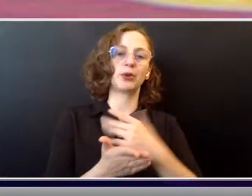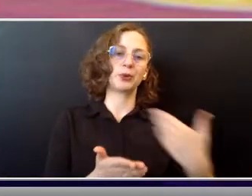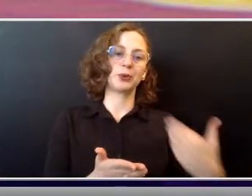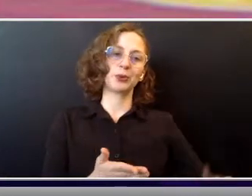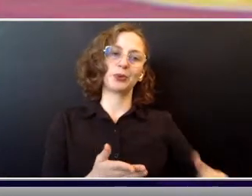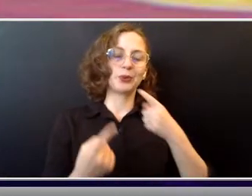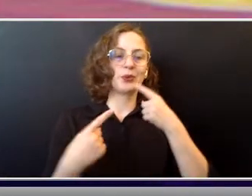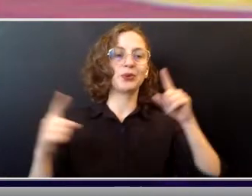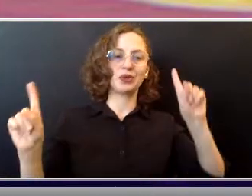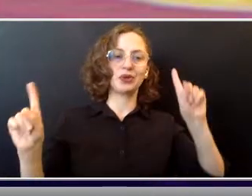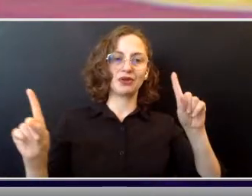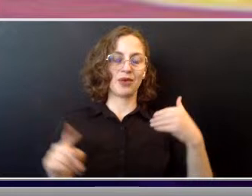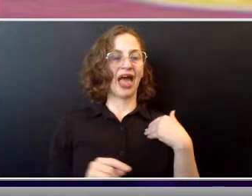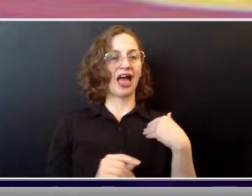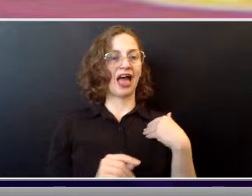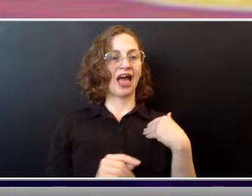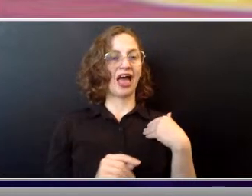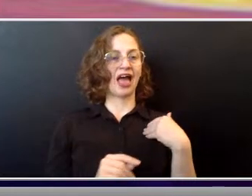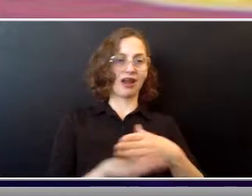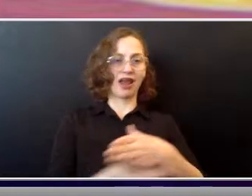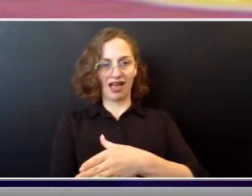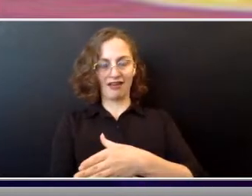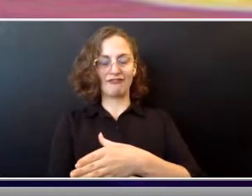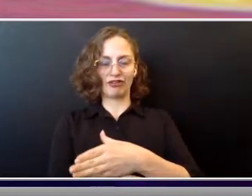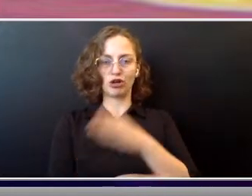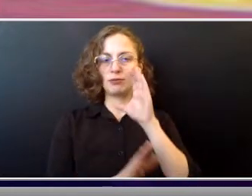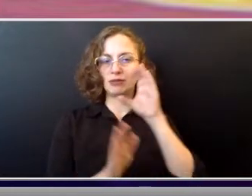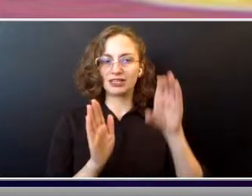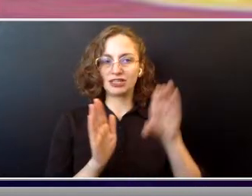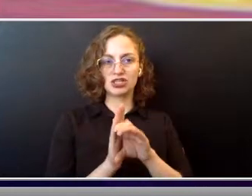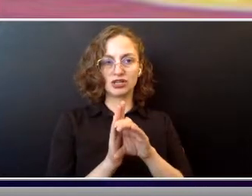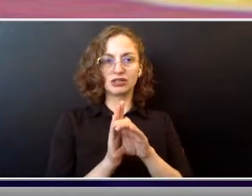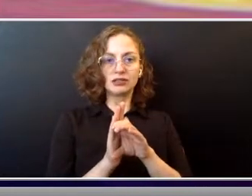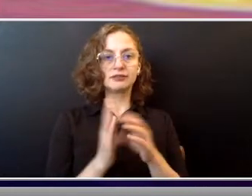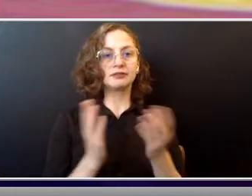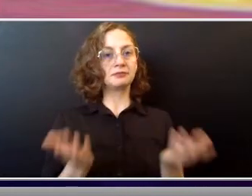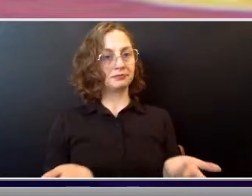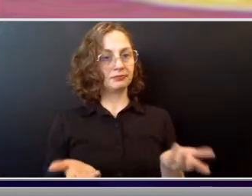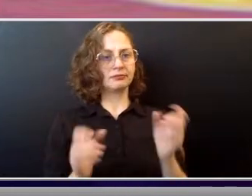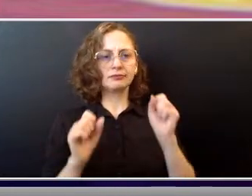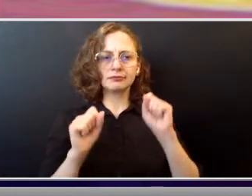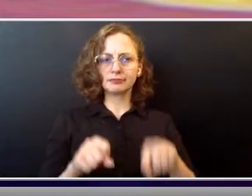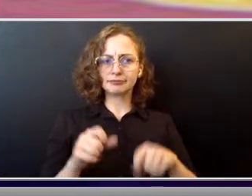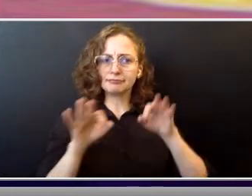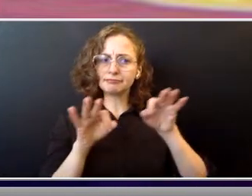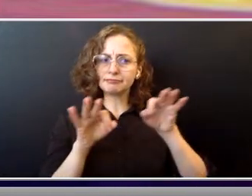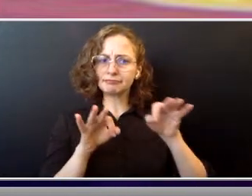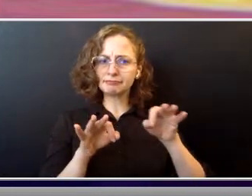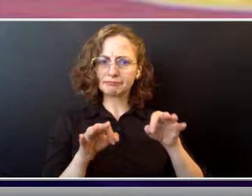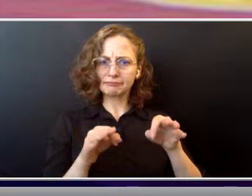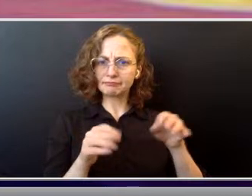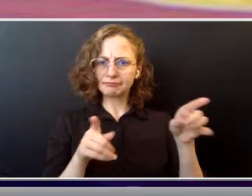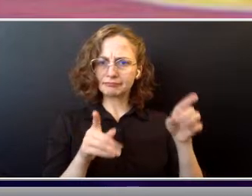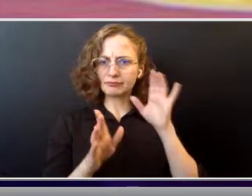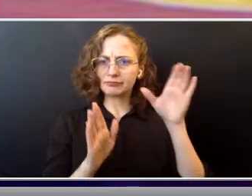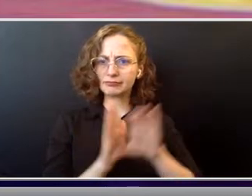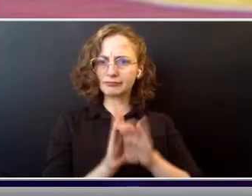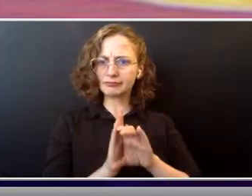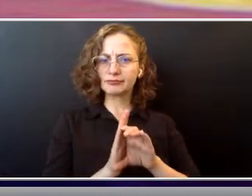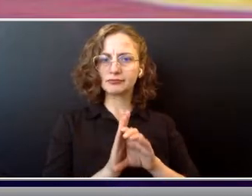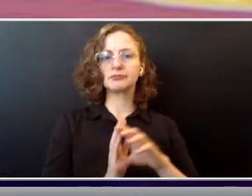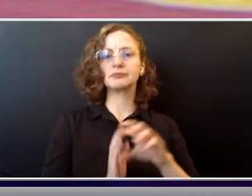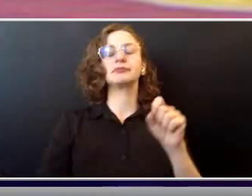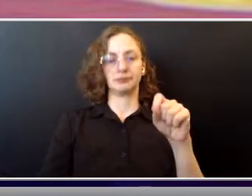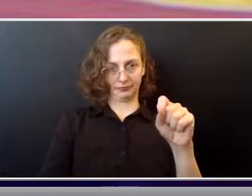of pre-apheresis and post-apheresis. Can you explain to our viewers? Yes, the treatment lowers bad cholesterol.